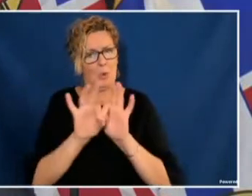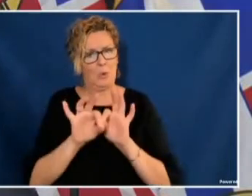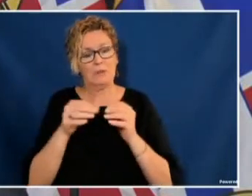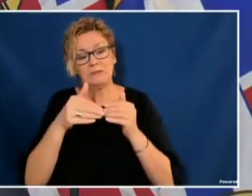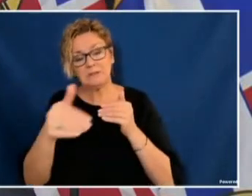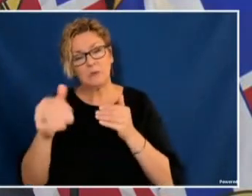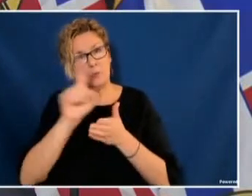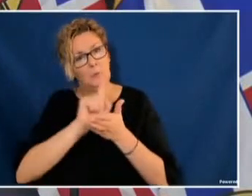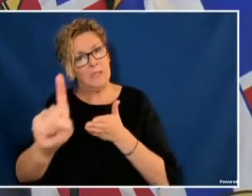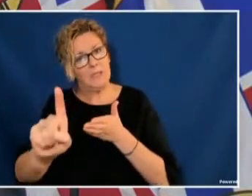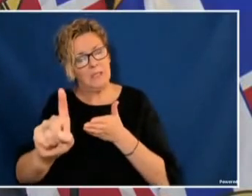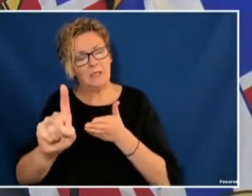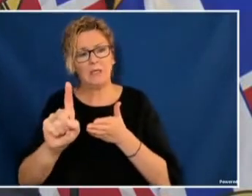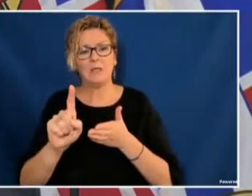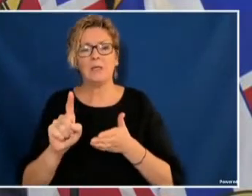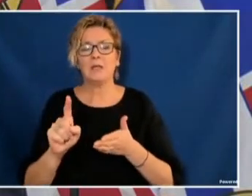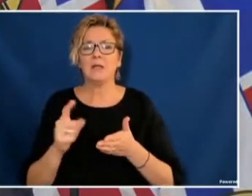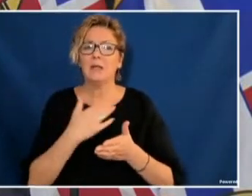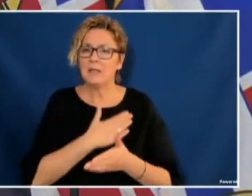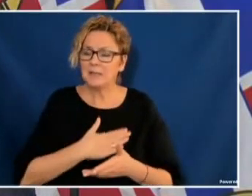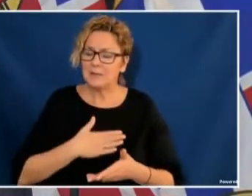aware, we've ordered